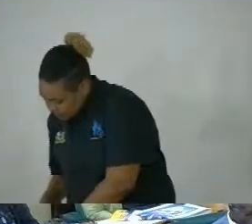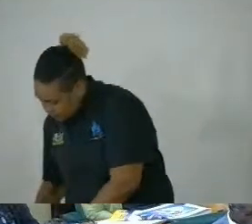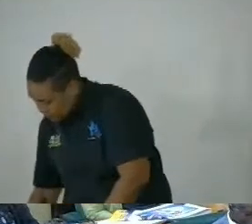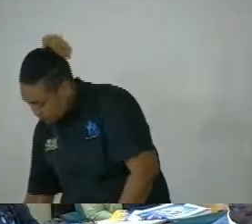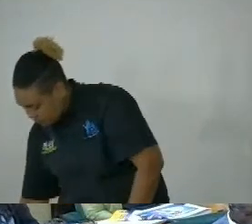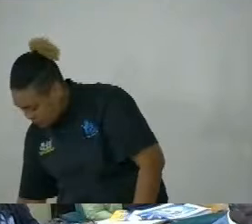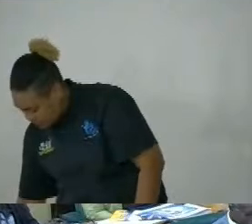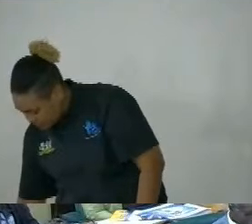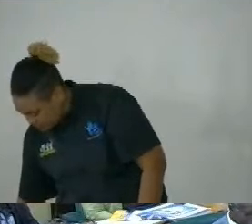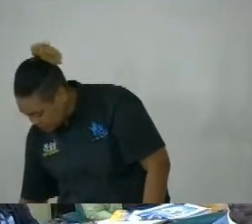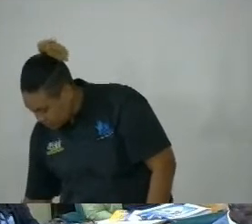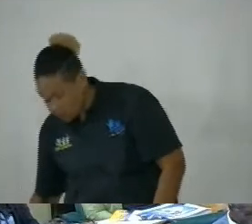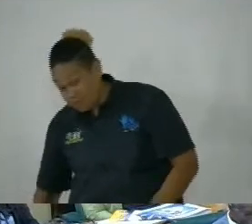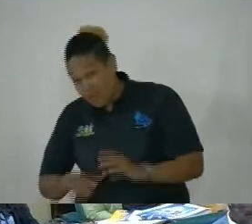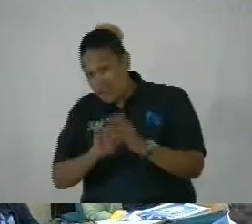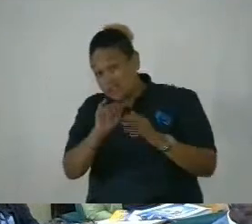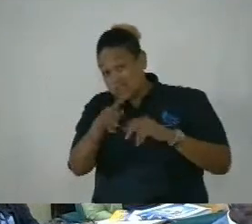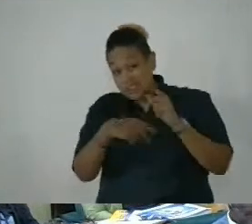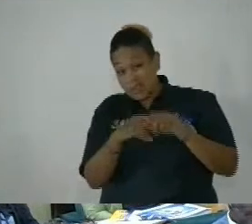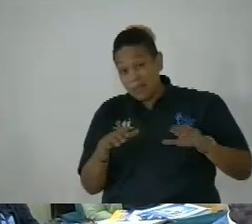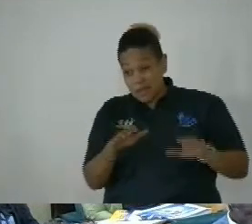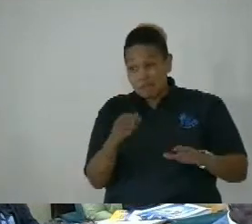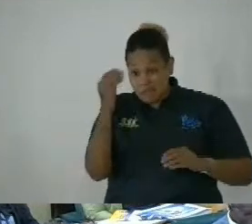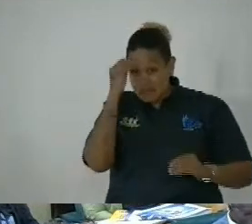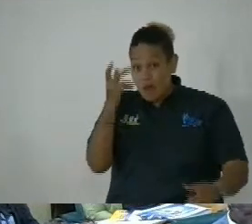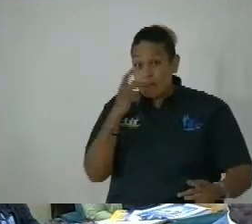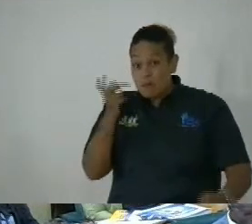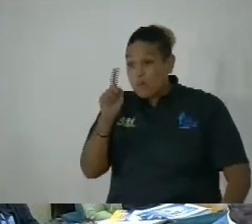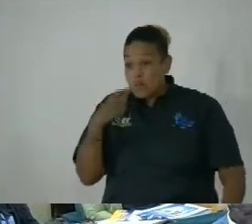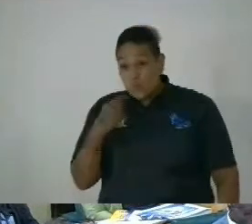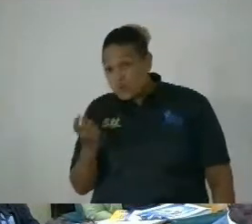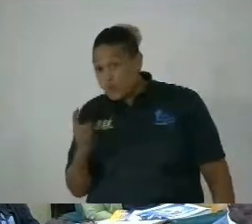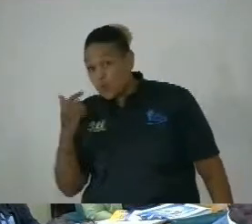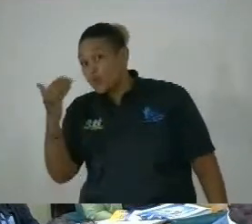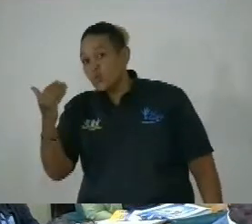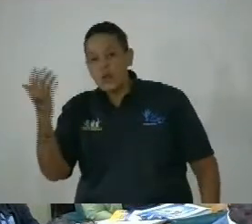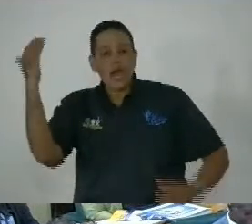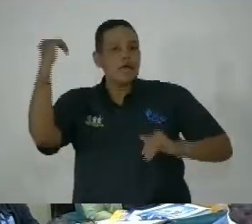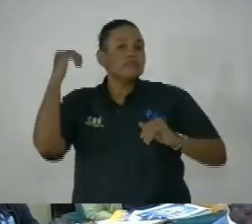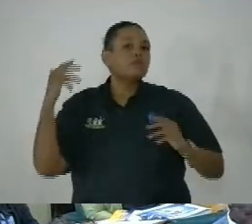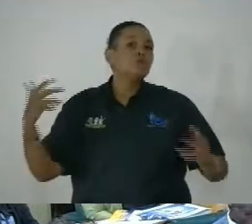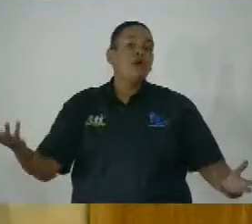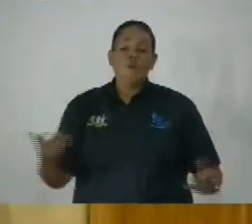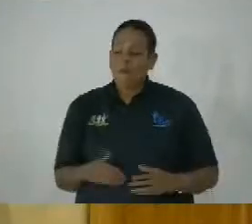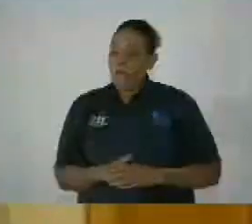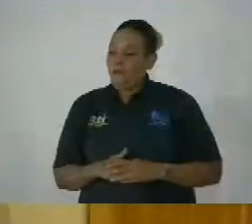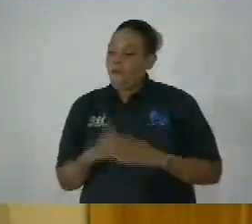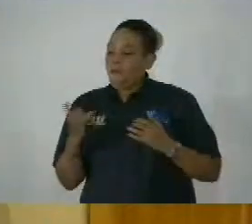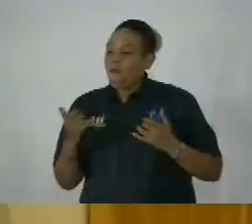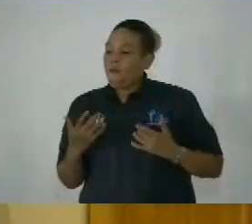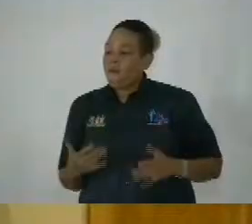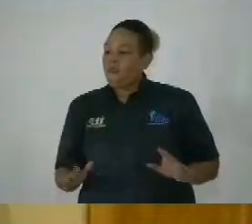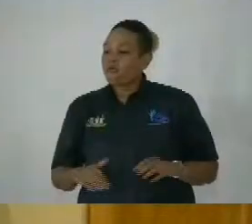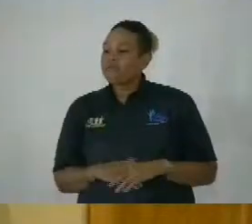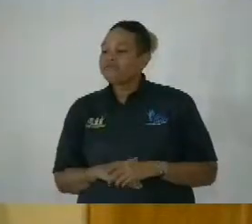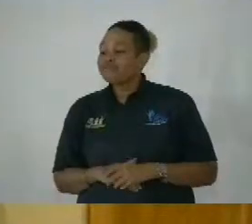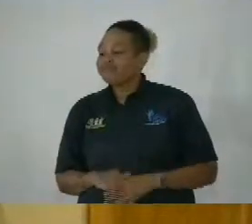inform the public where we're heading, what we're doing, and what to expect. We're at the end of it now.